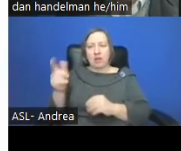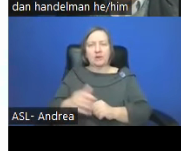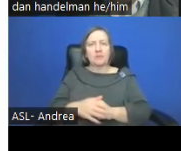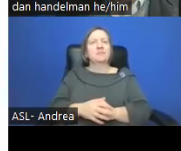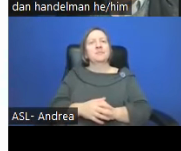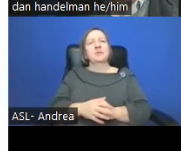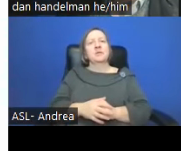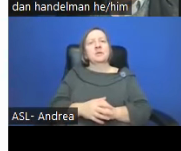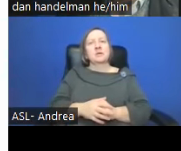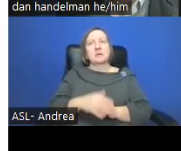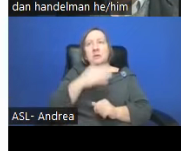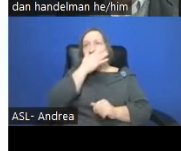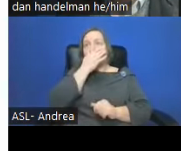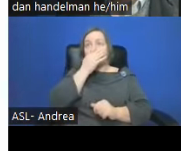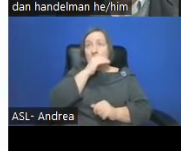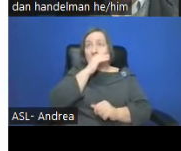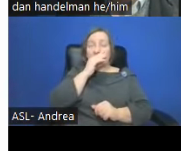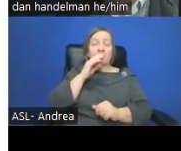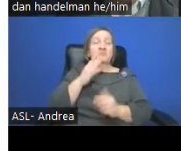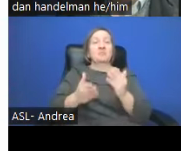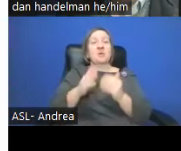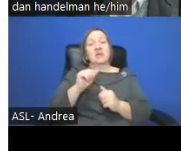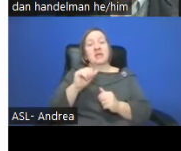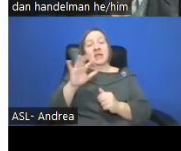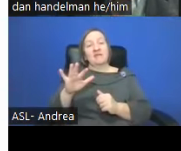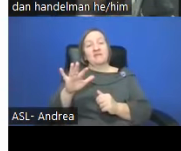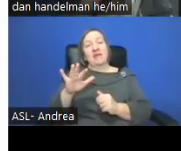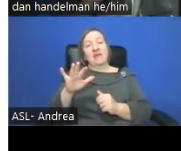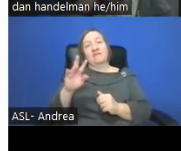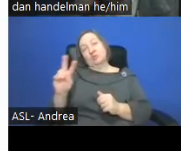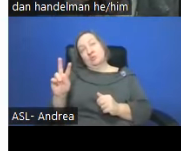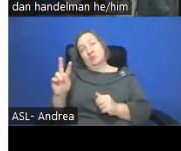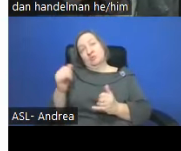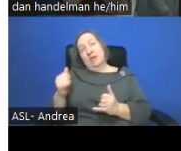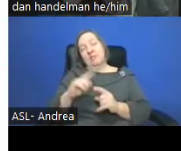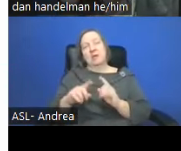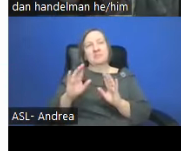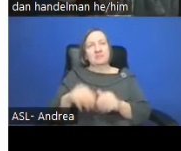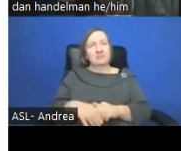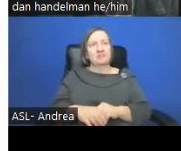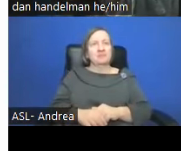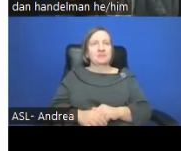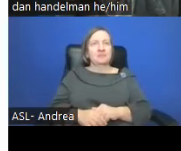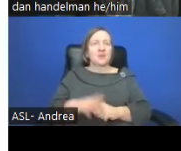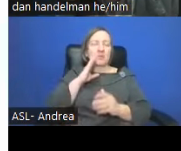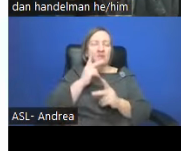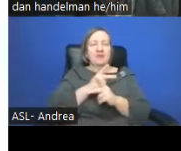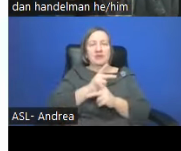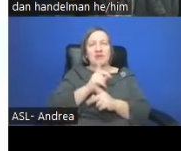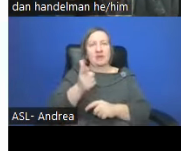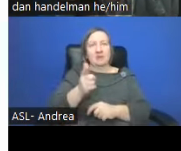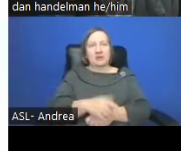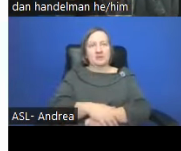previously. And it's probably A5 Roman numeral 2 at this point, staff, but we'll figure that stuff out later, I